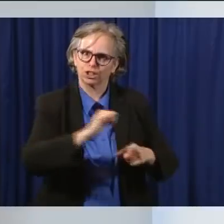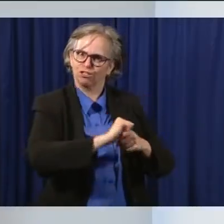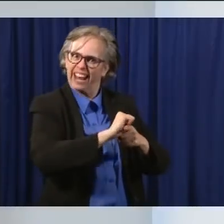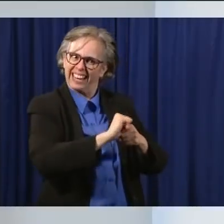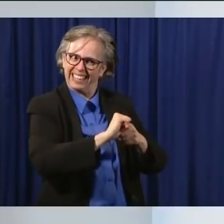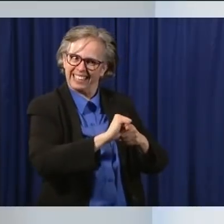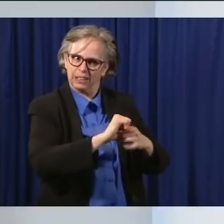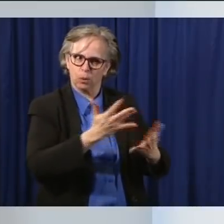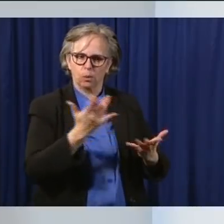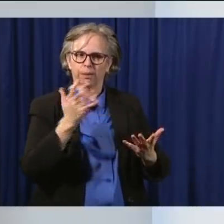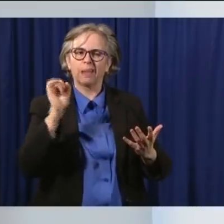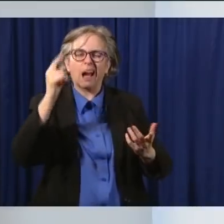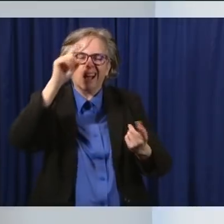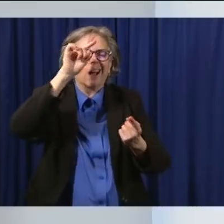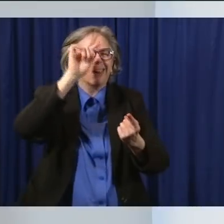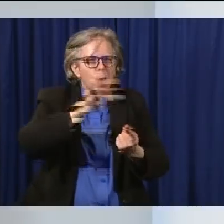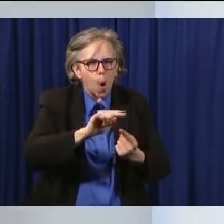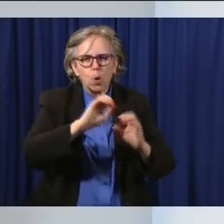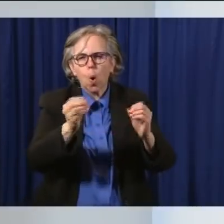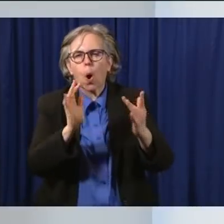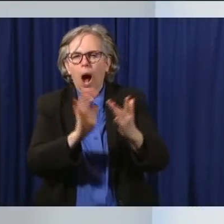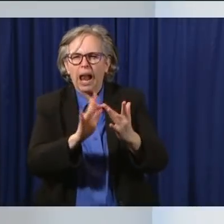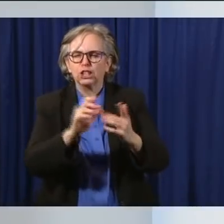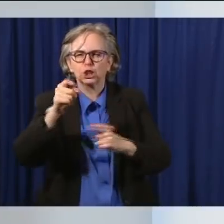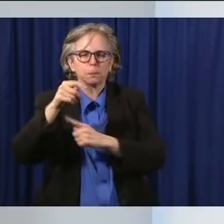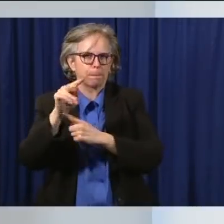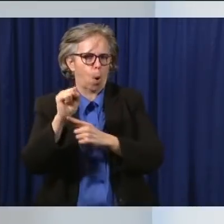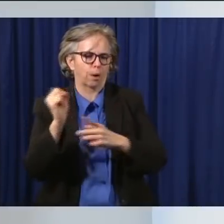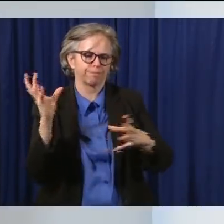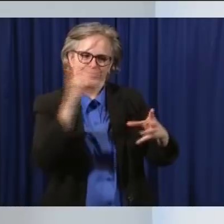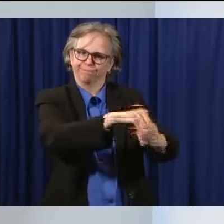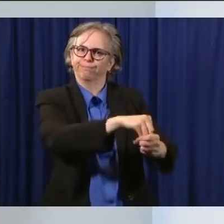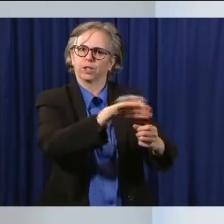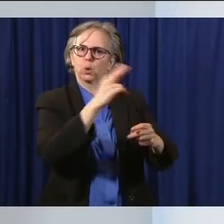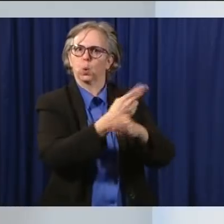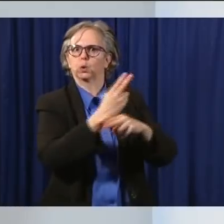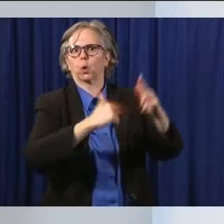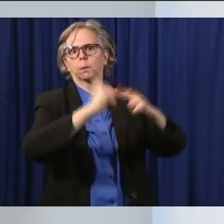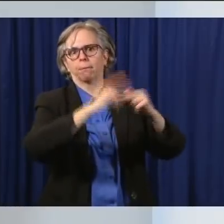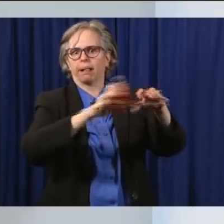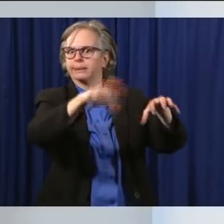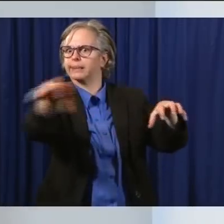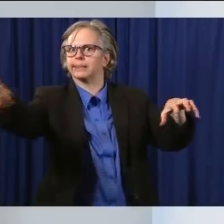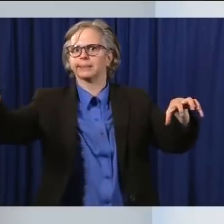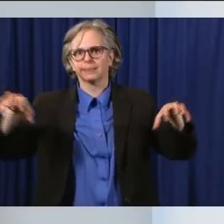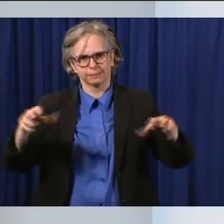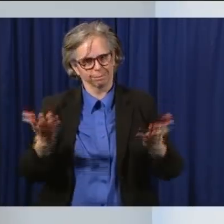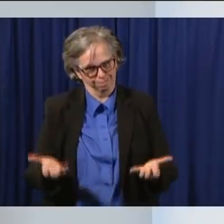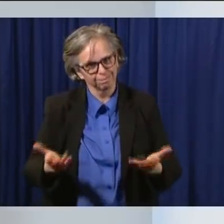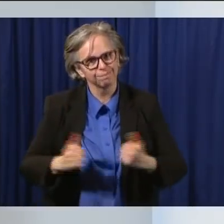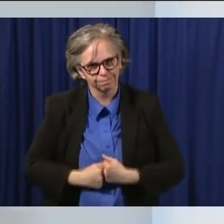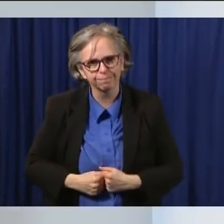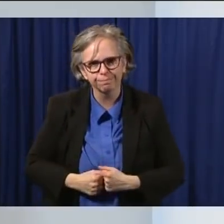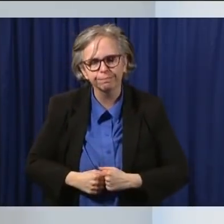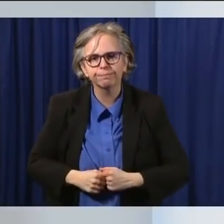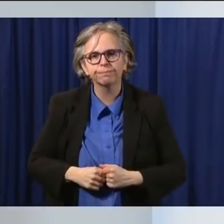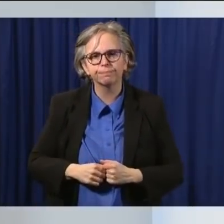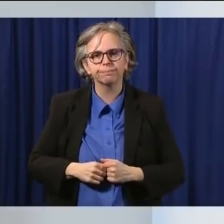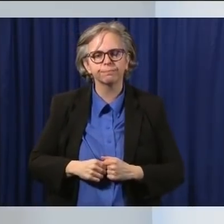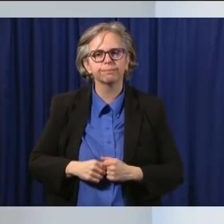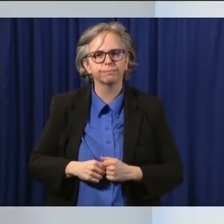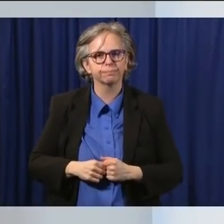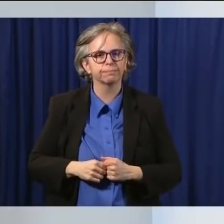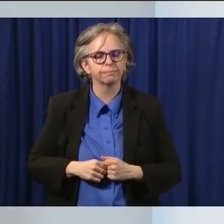and for the non-contact portion of the skills training for these sports and the sports that we outlined in the May 26